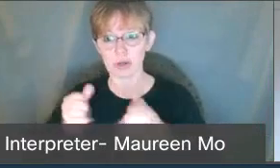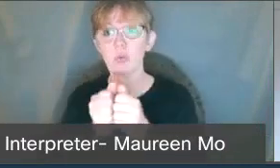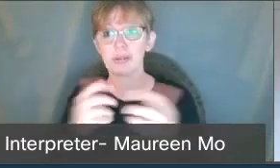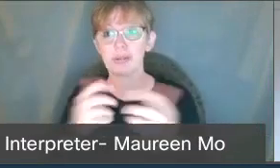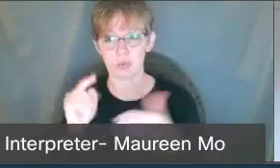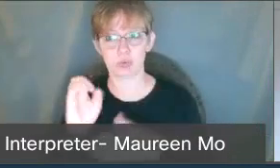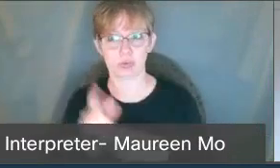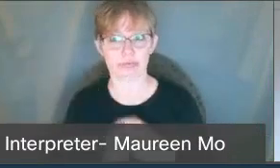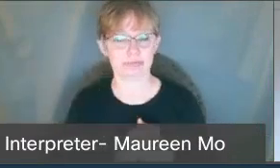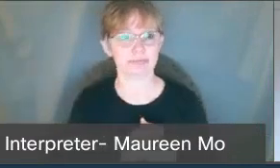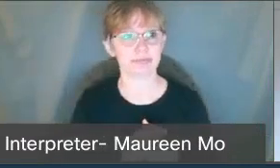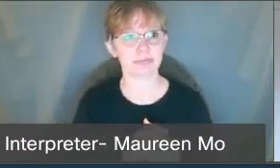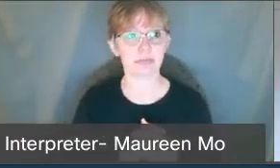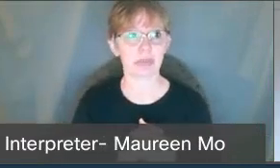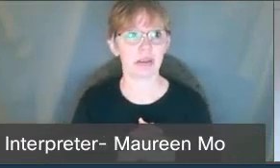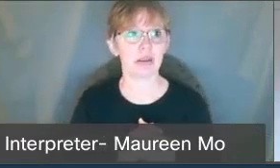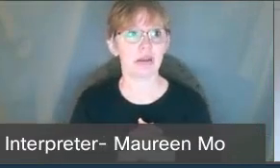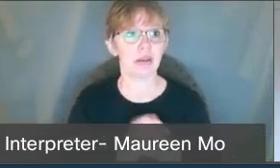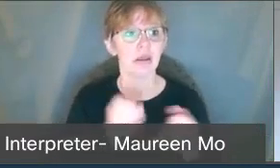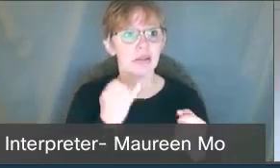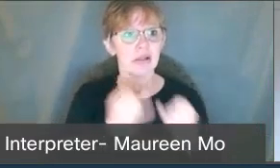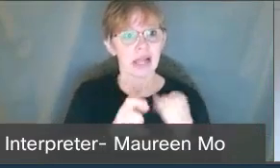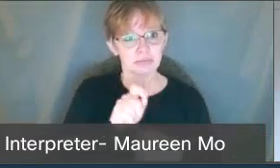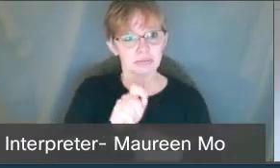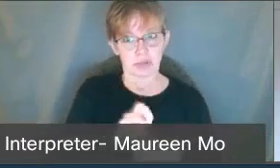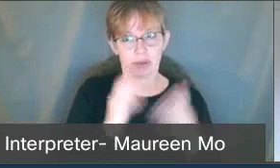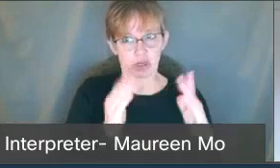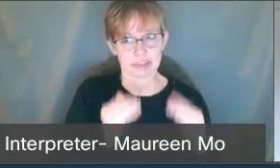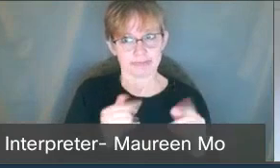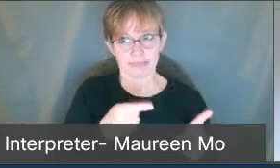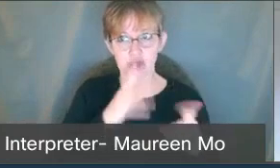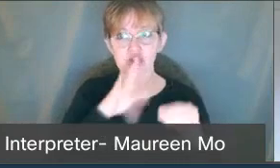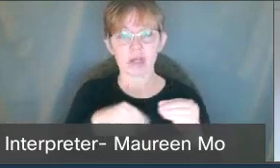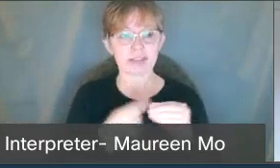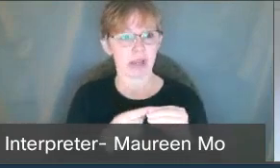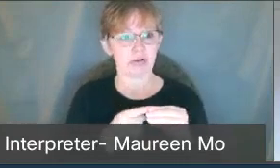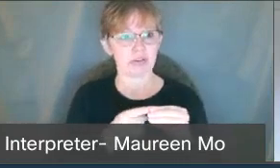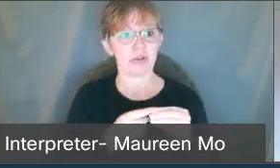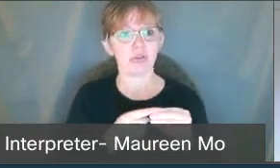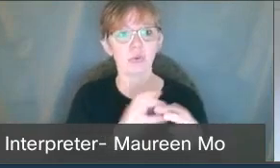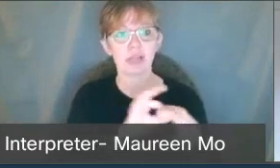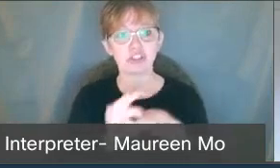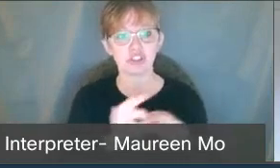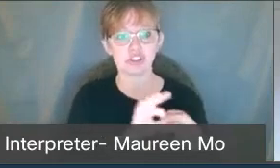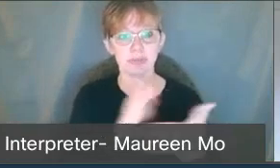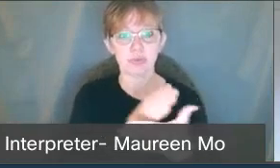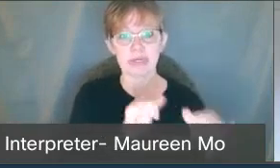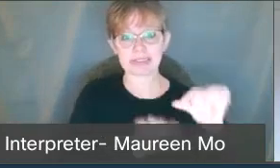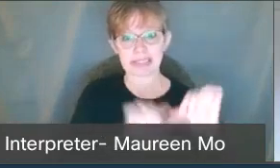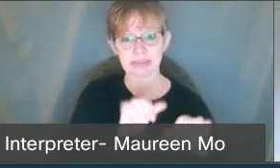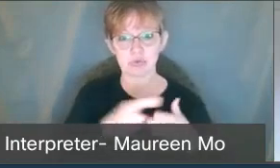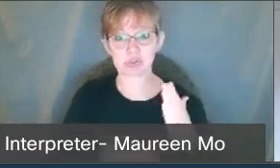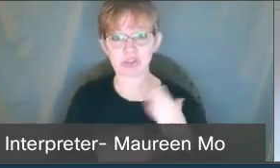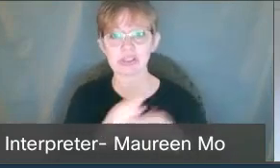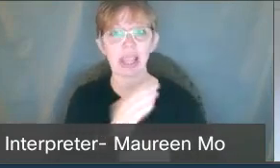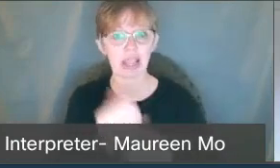The last bullet point here is talking about the relationship between assessment results and recidivism. And this is the definition that